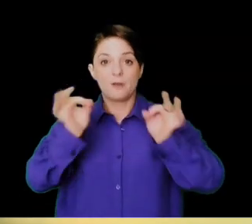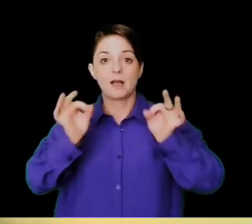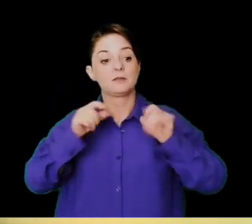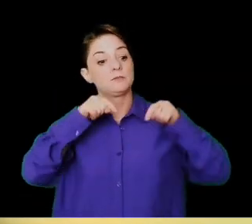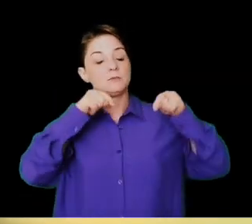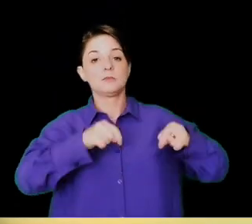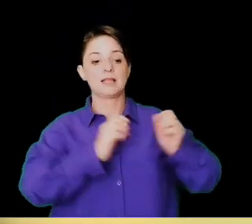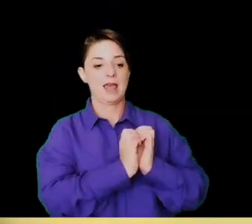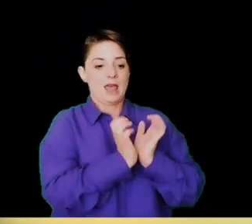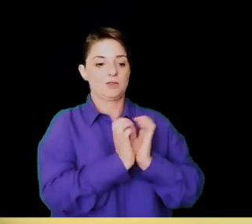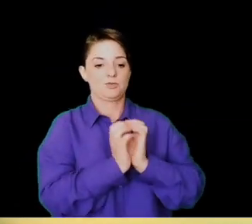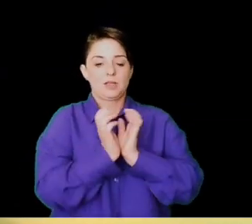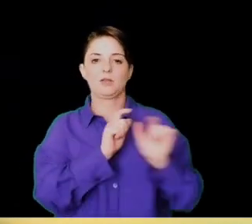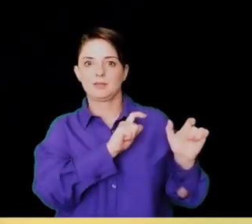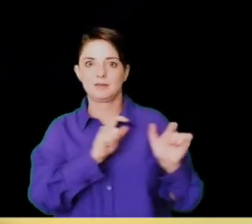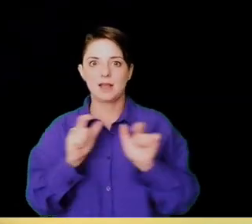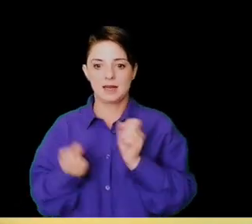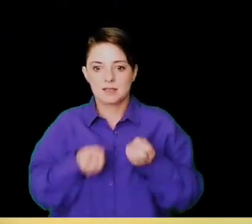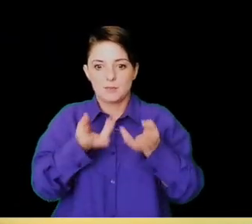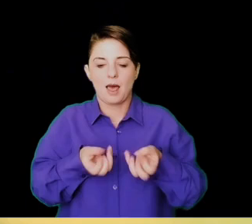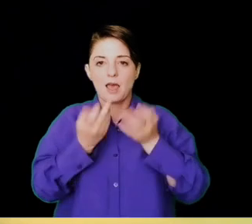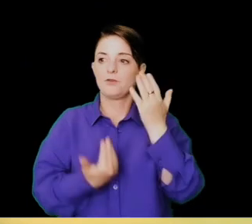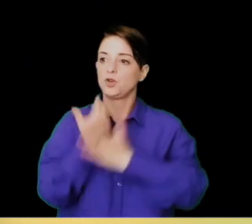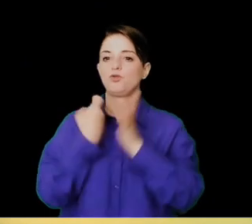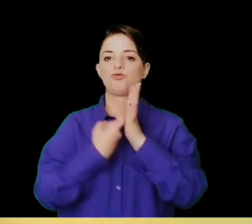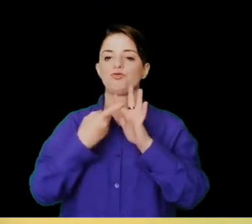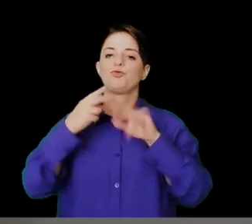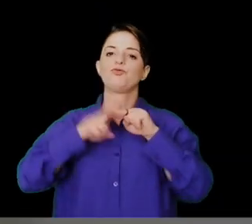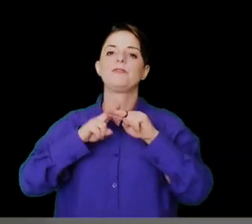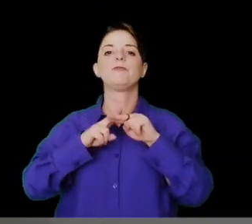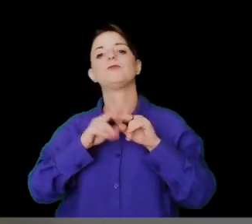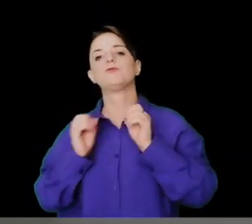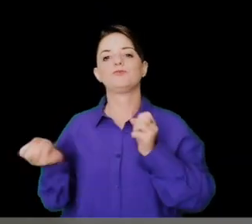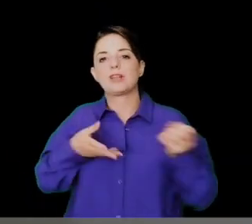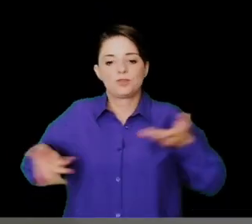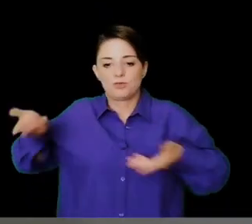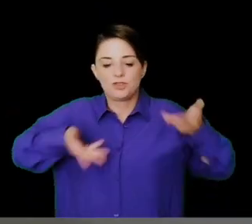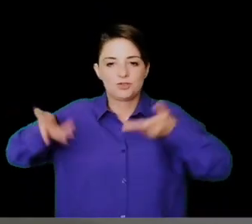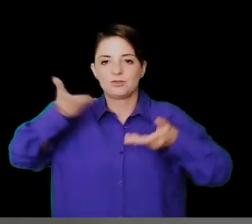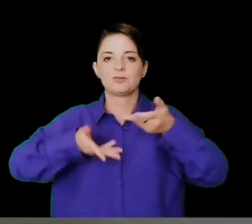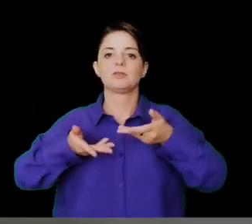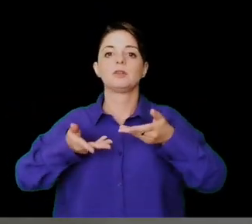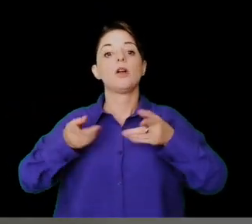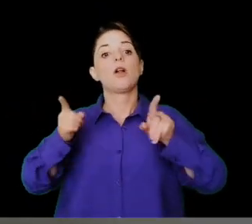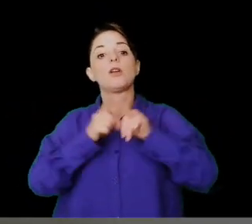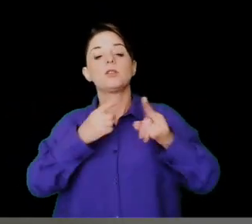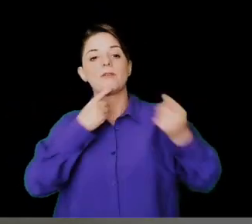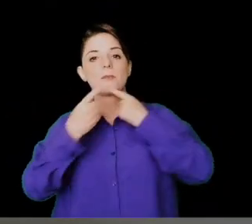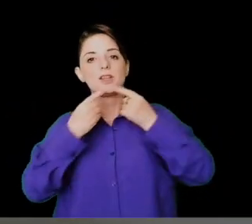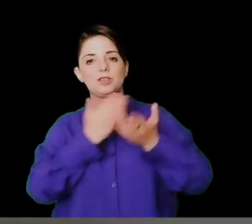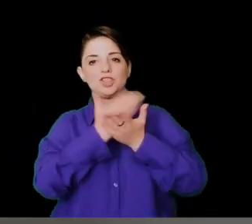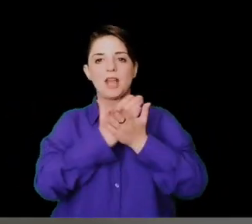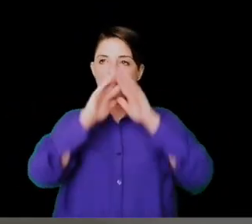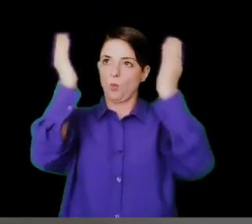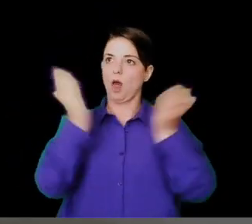this hatchery hopes to produce a steady supply of healthy young oysters for new reef restoration sites in the Solent, as well as helping